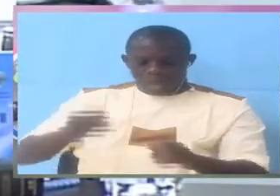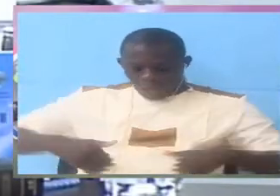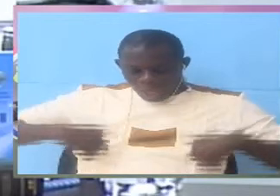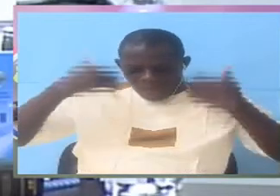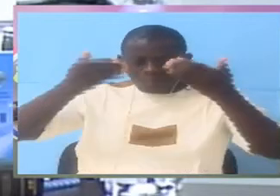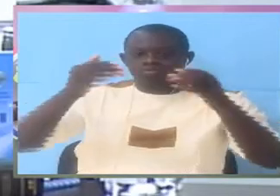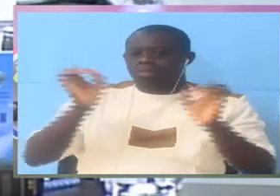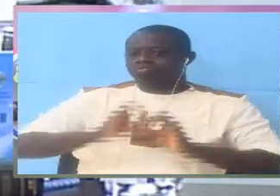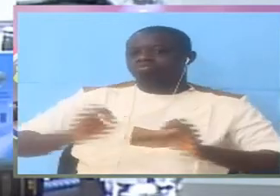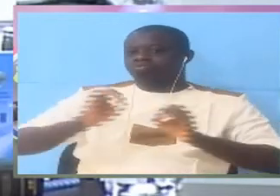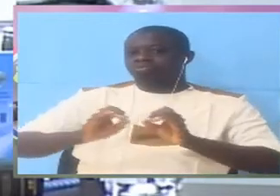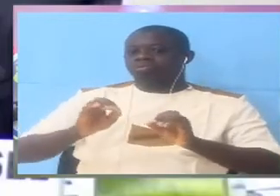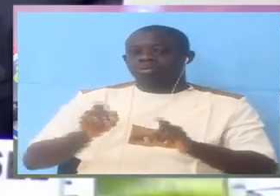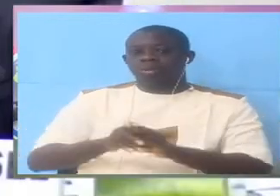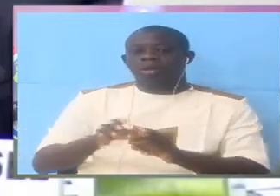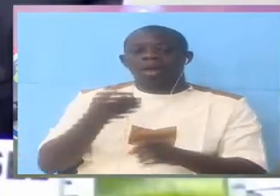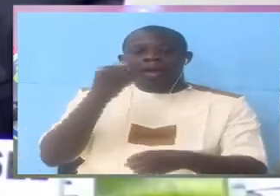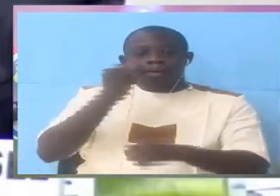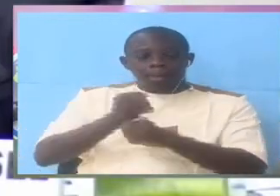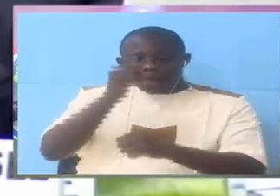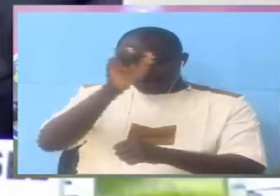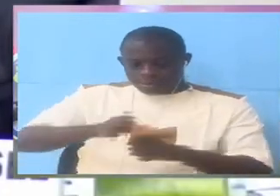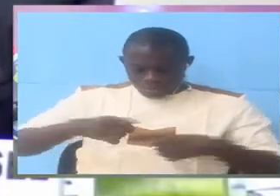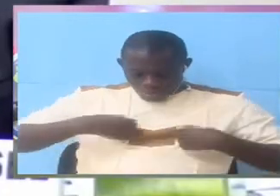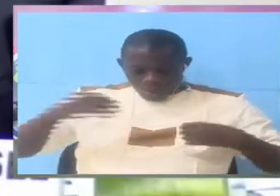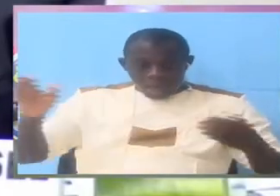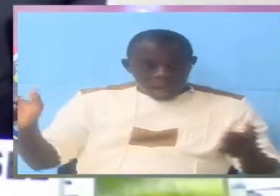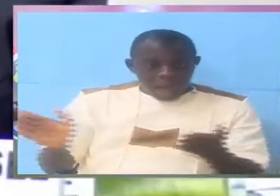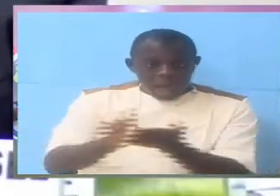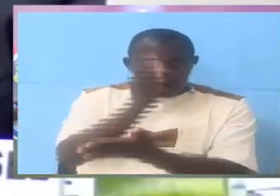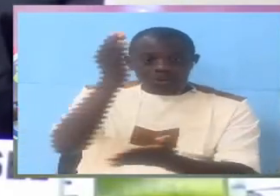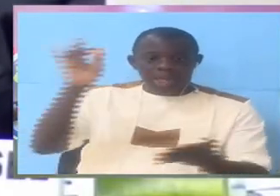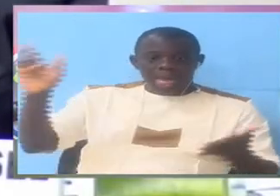Stripping people naked was NIA modus operandi.